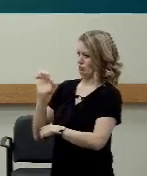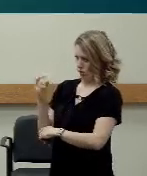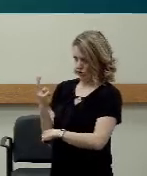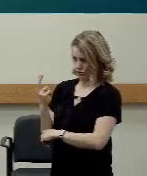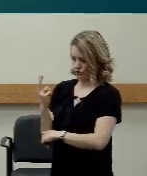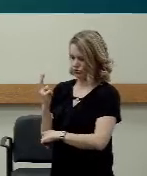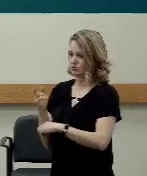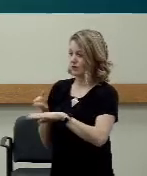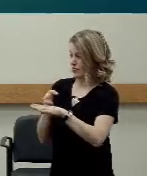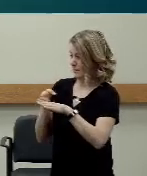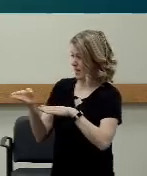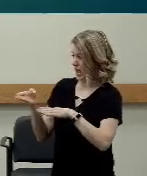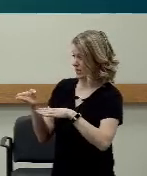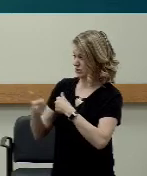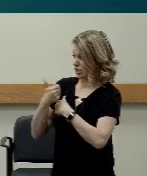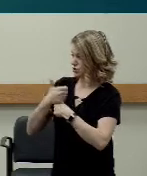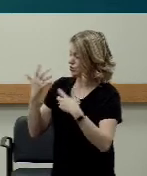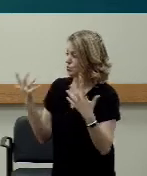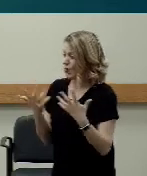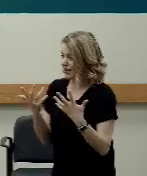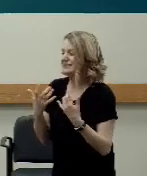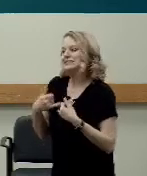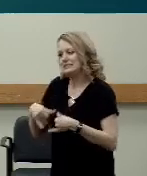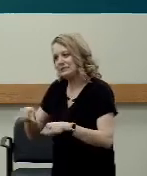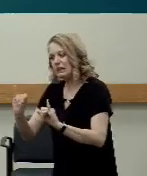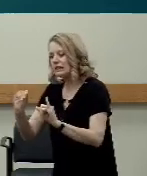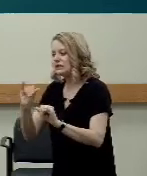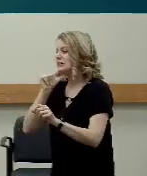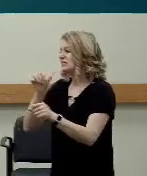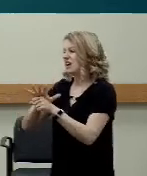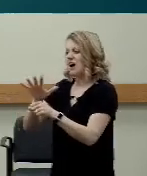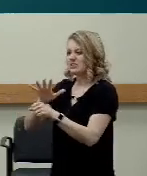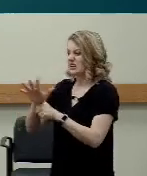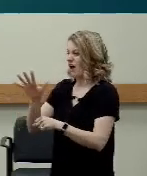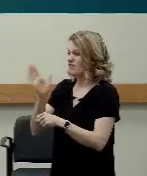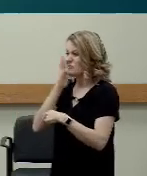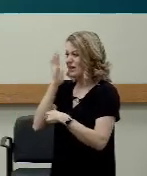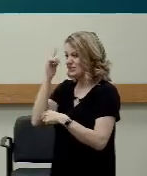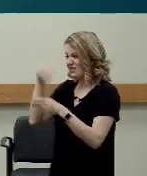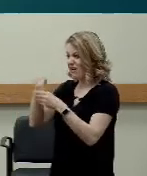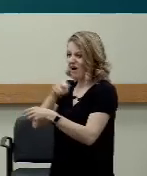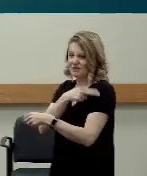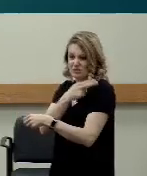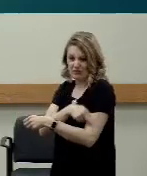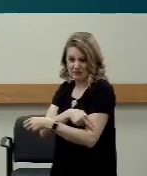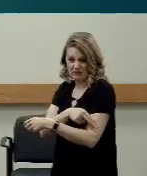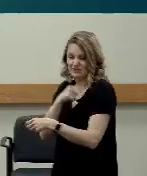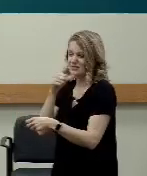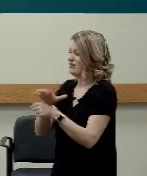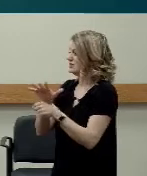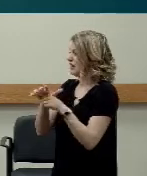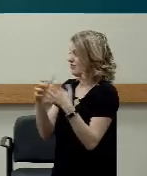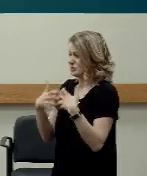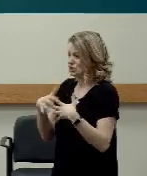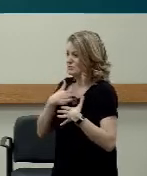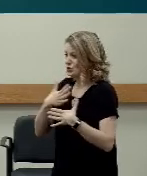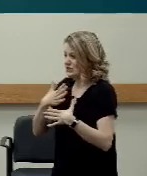March was and remains a lack of hospital capacity. That remains